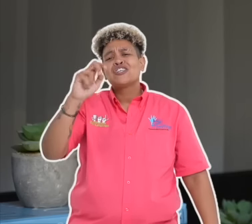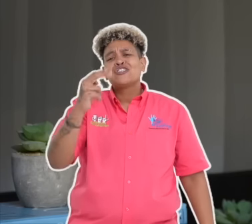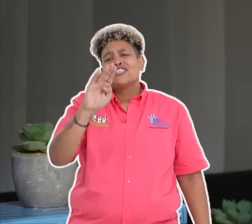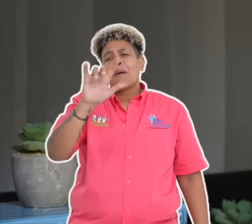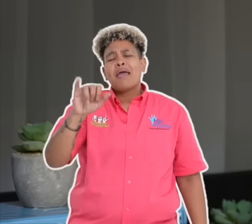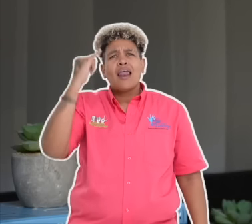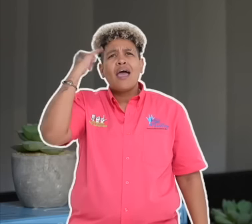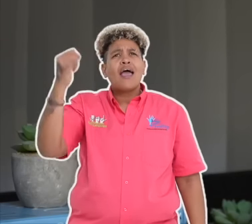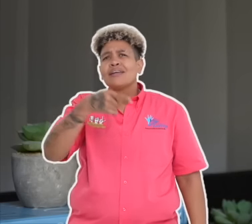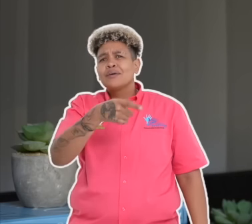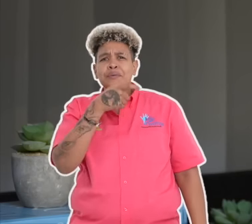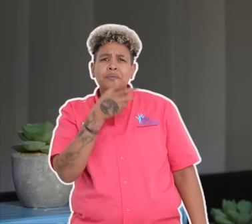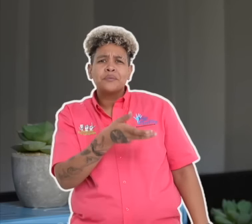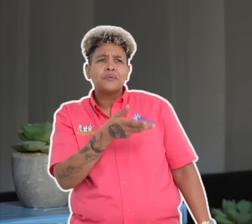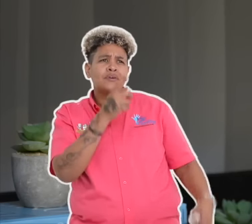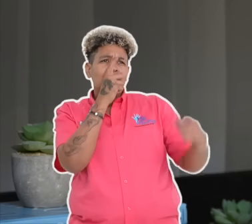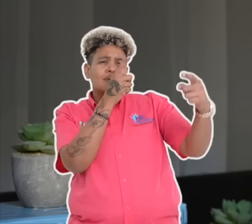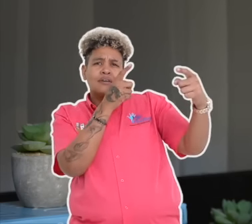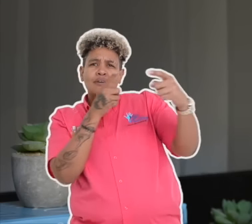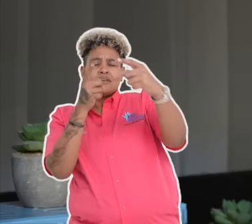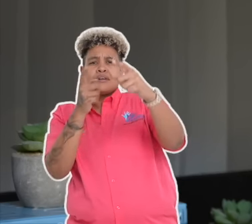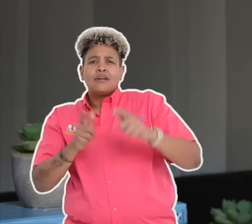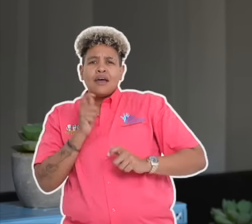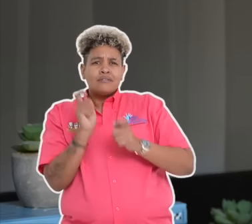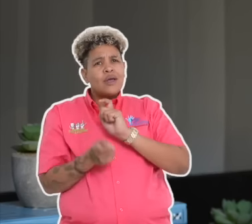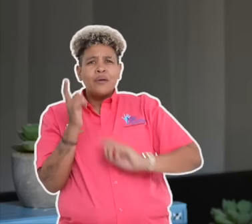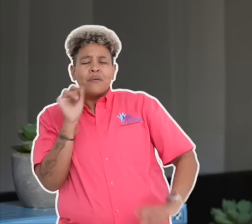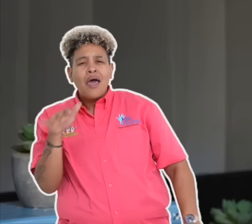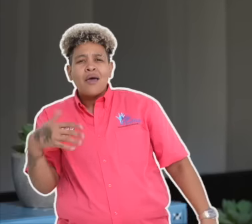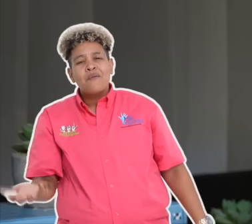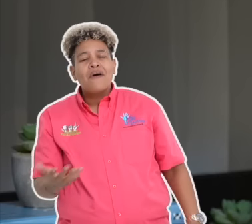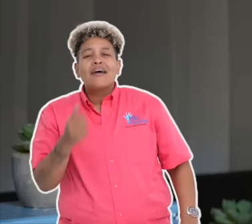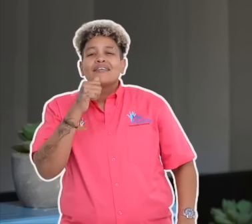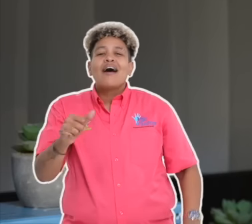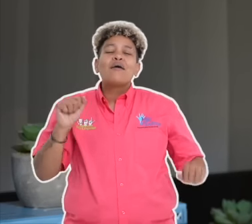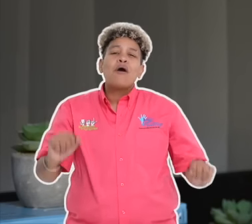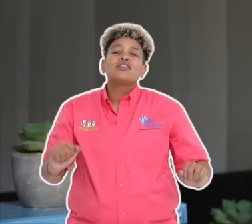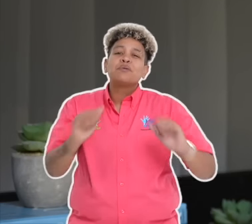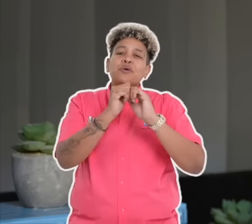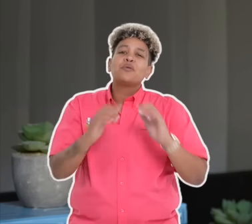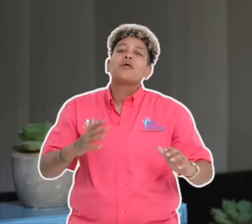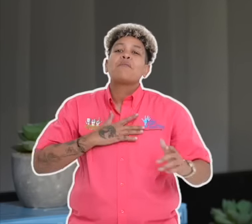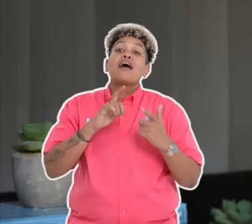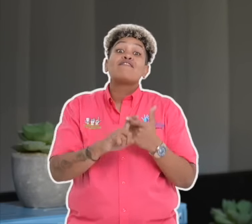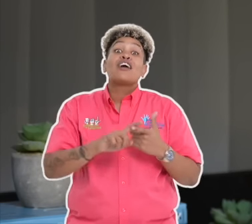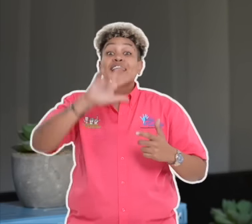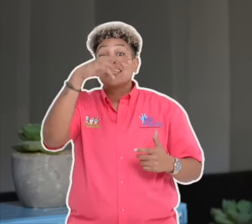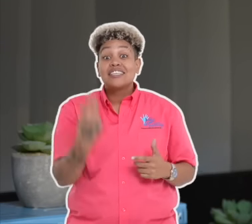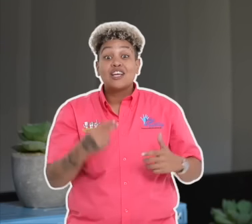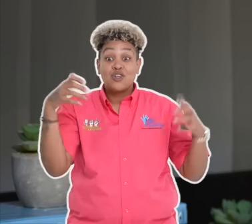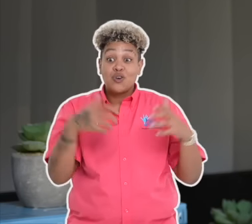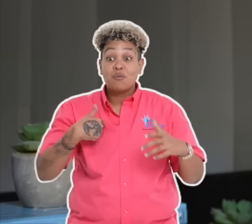to have an idea of what that redirection journey looked like, that trajectory. And it was not possible without my friends there at